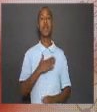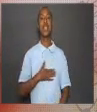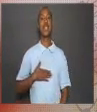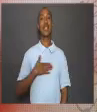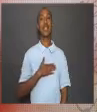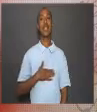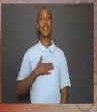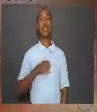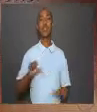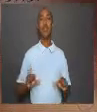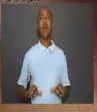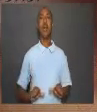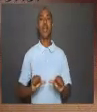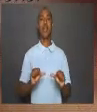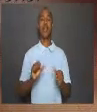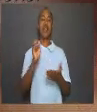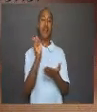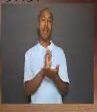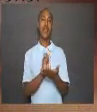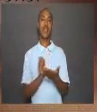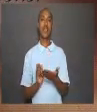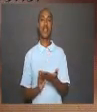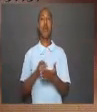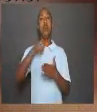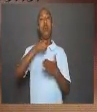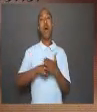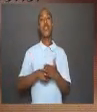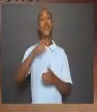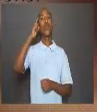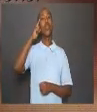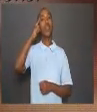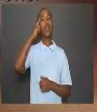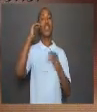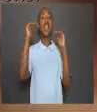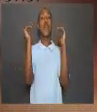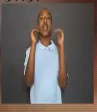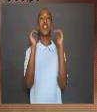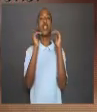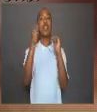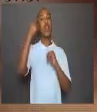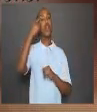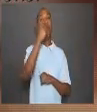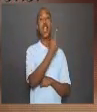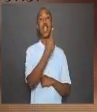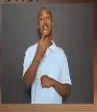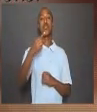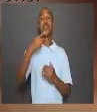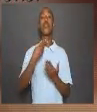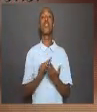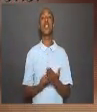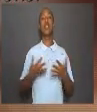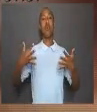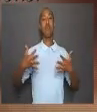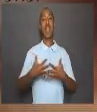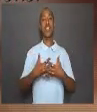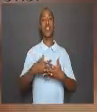Please go ahead and write out what you think equations for each of these